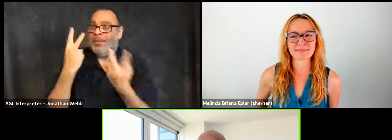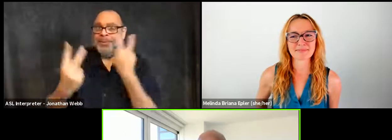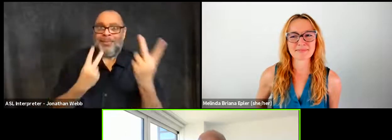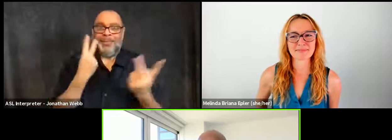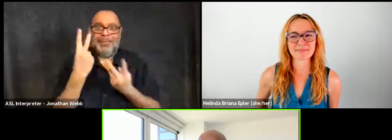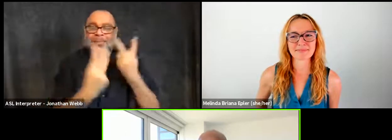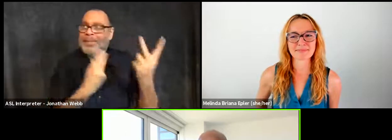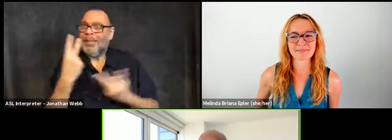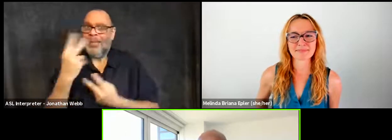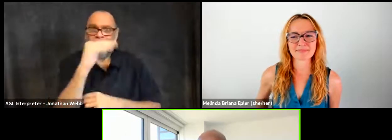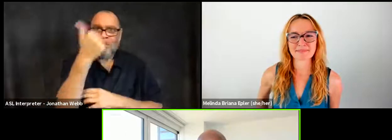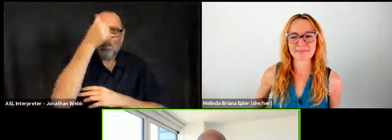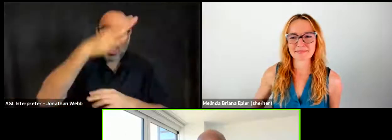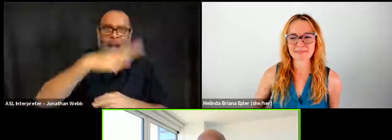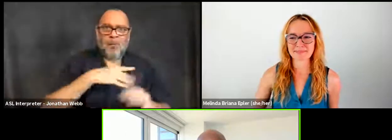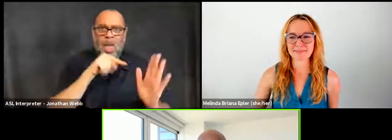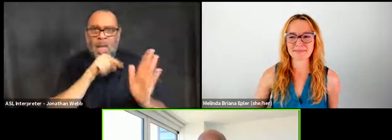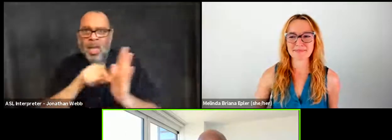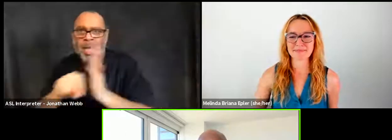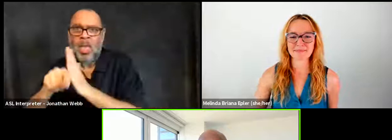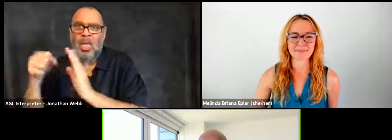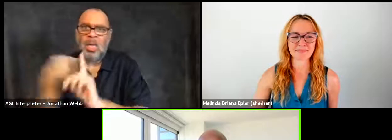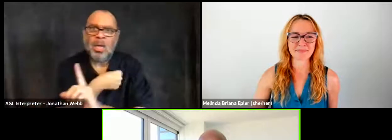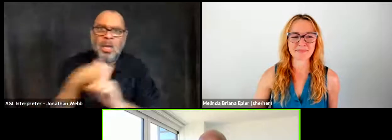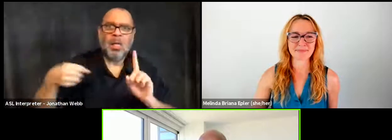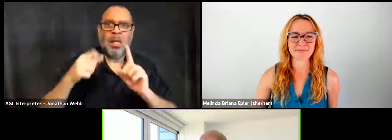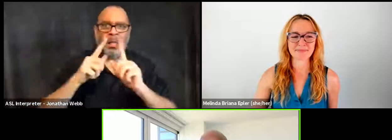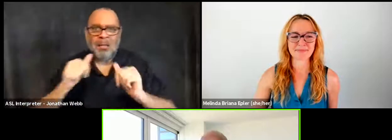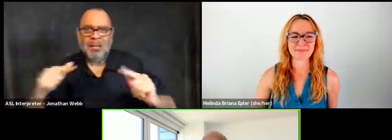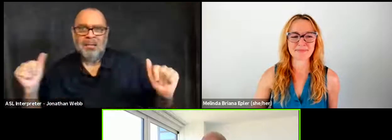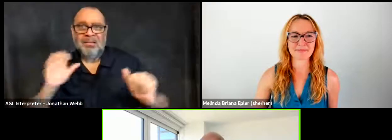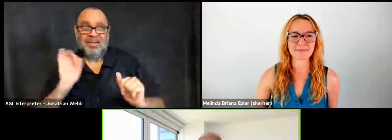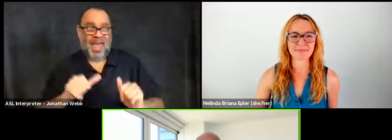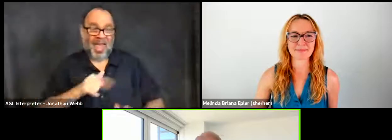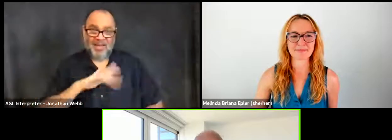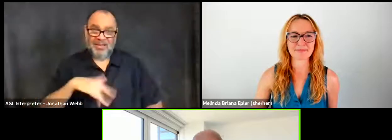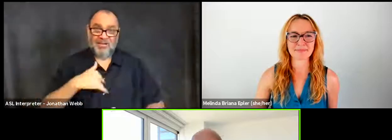year, and we know there's been situations, and it's one thing,